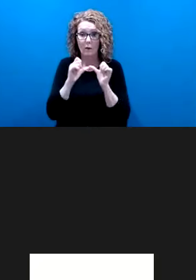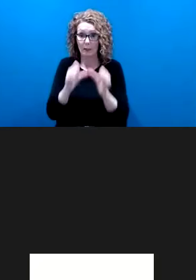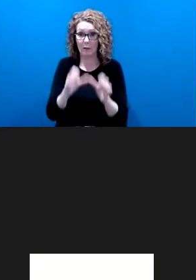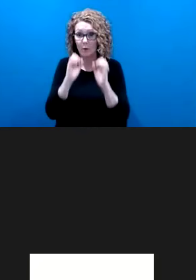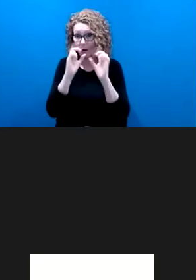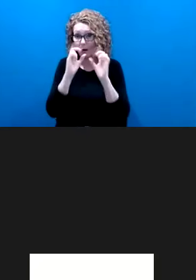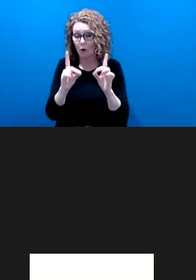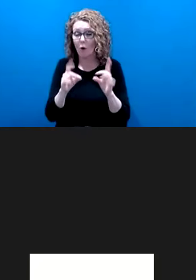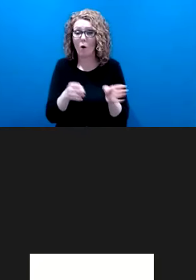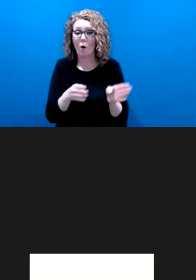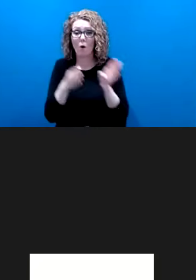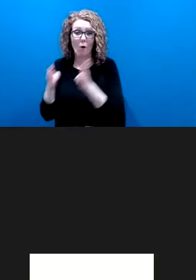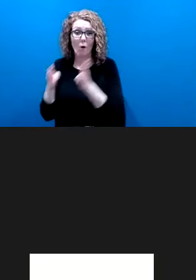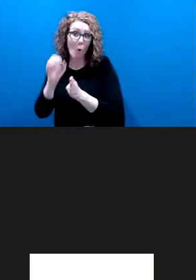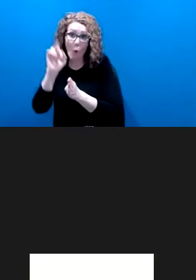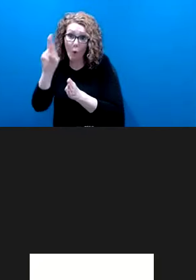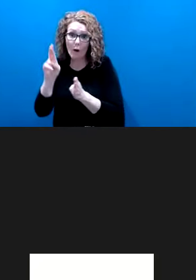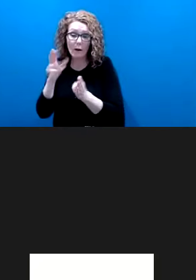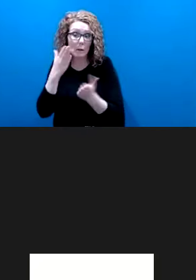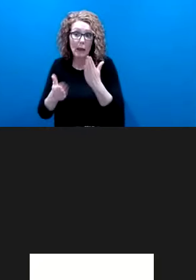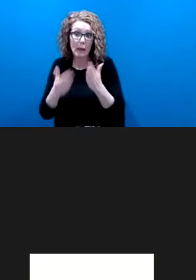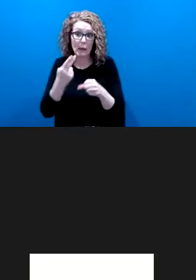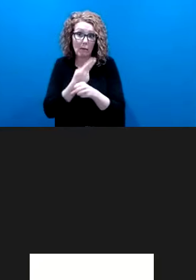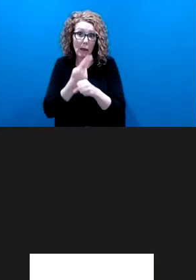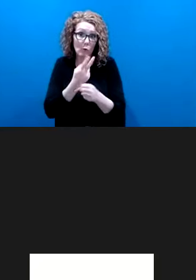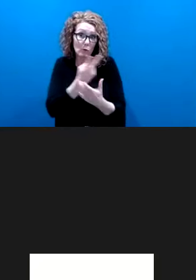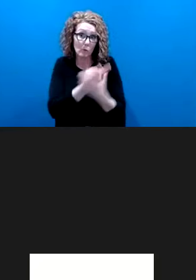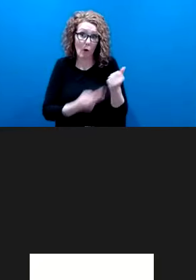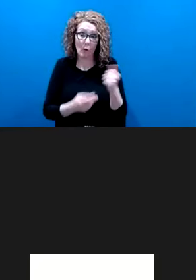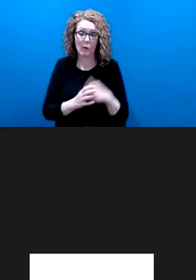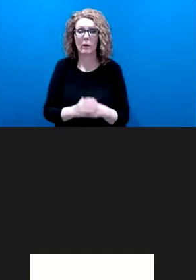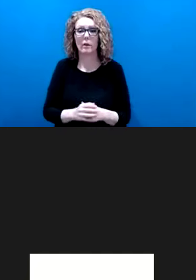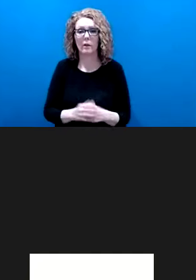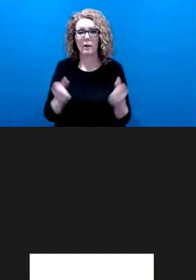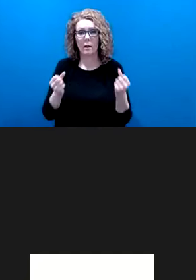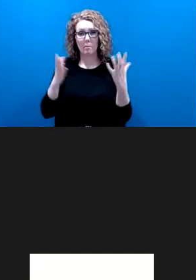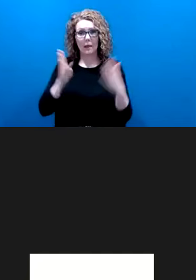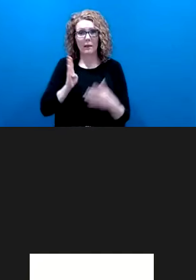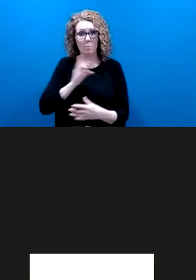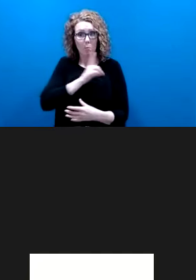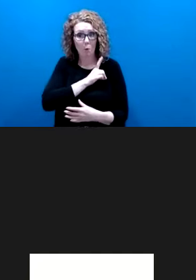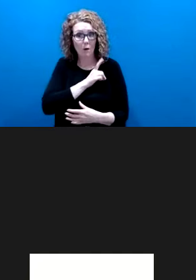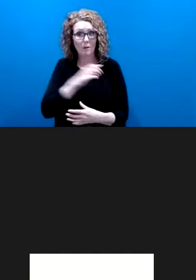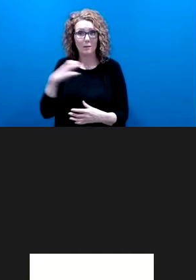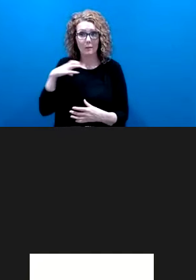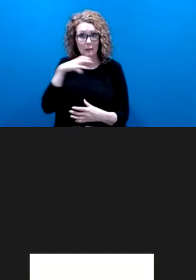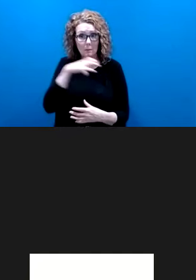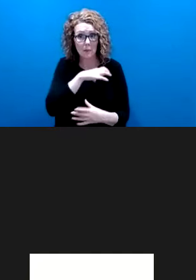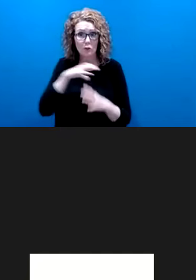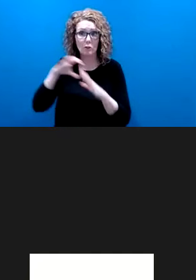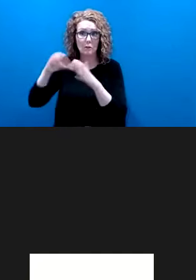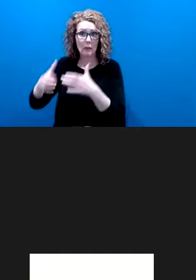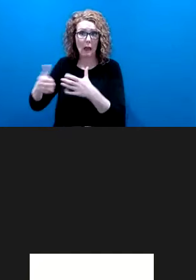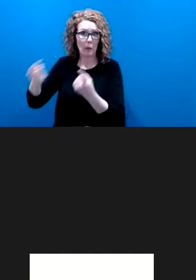education, or maybe they do a hybrid of both. And I know that a lot of the boards and commissions have been in